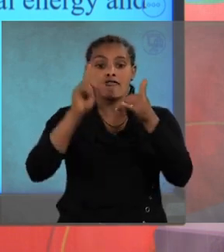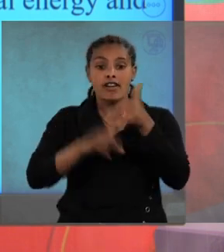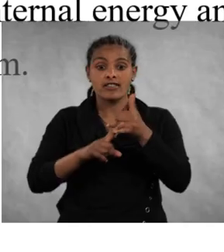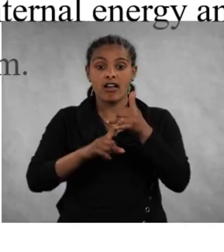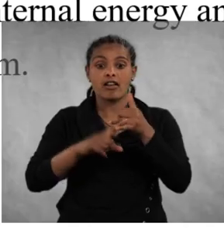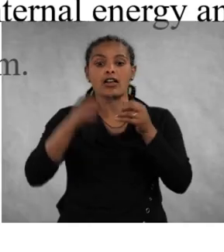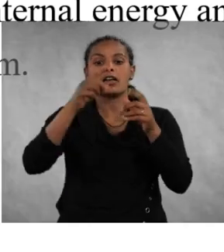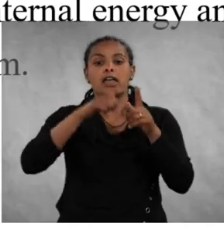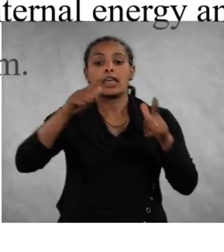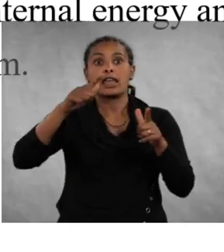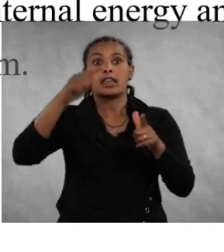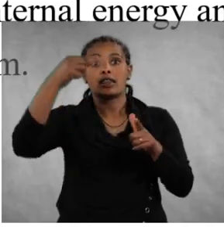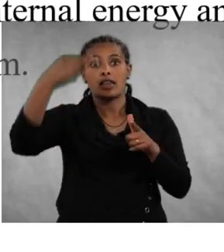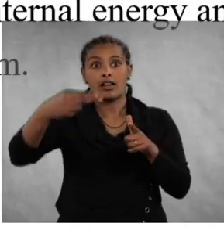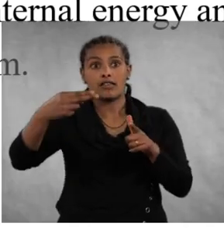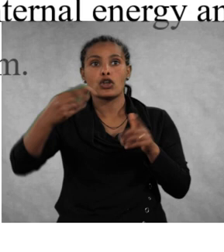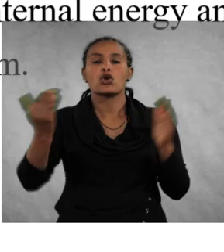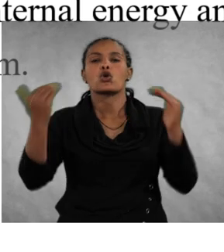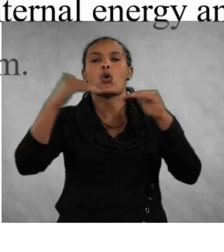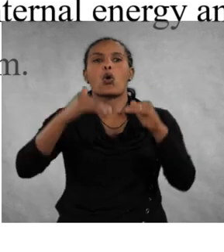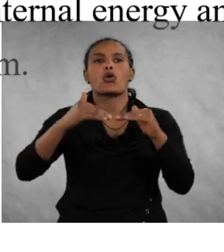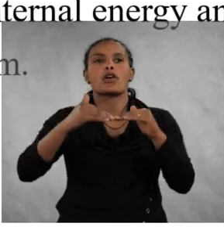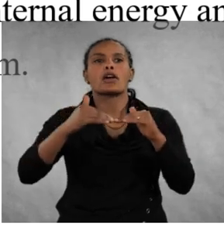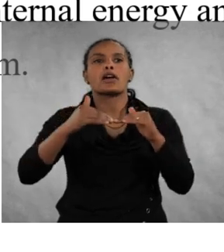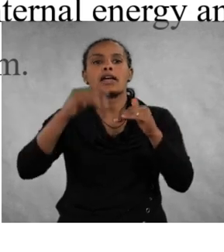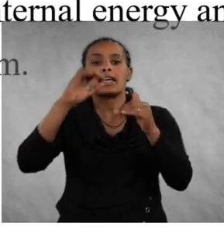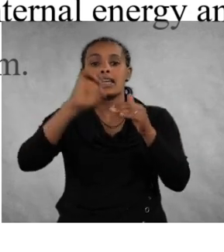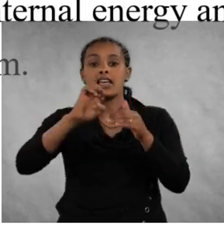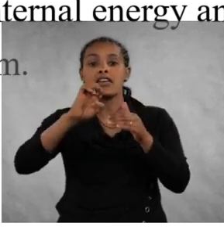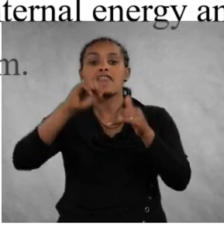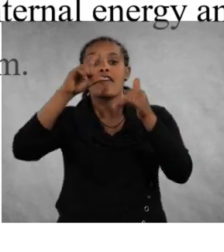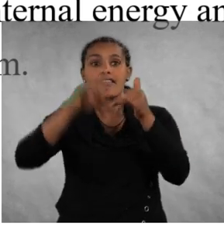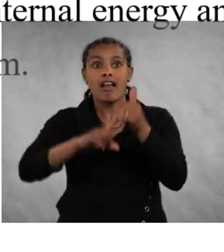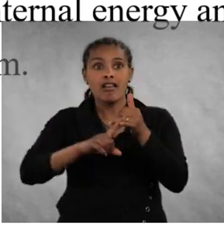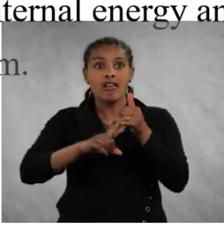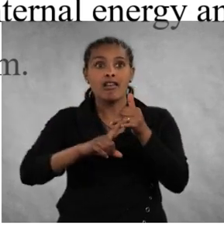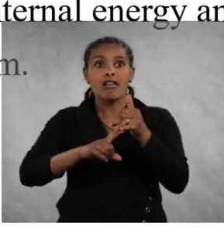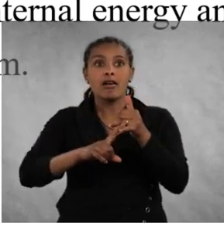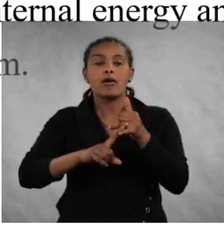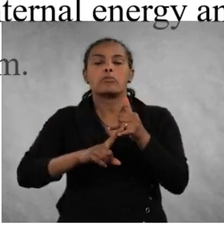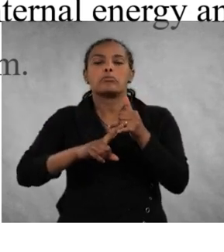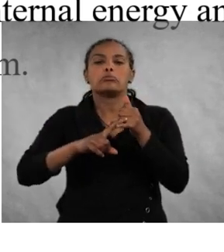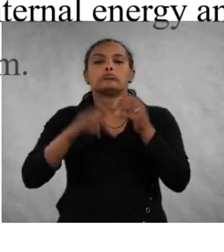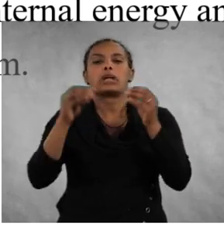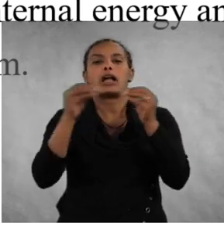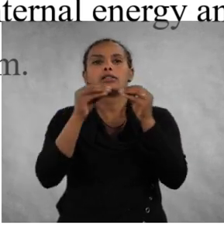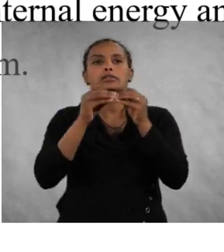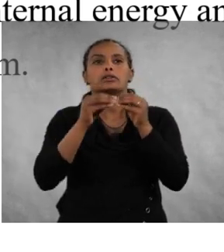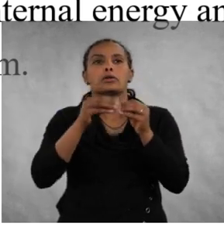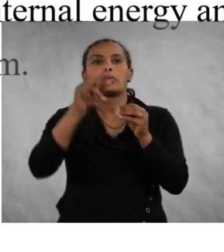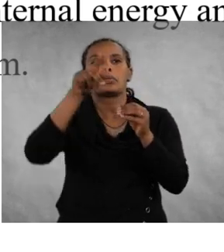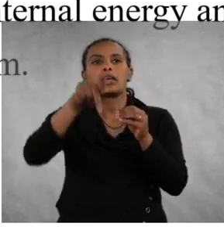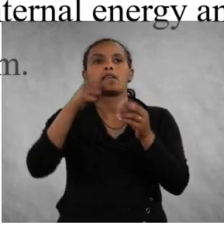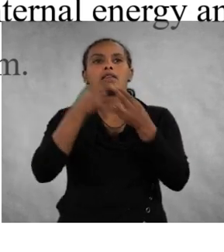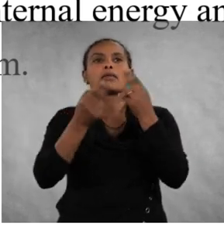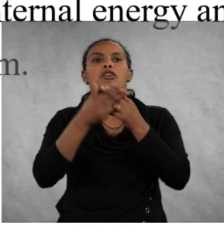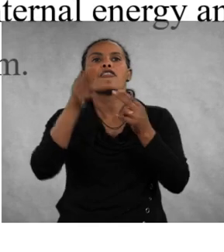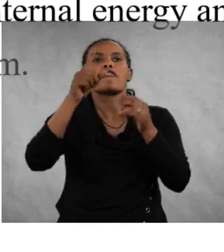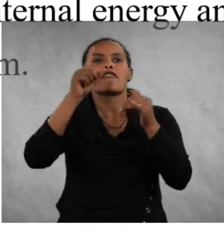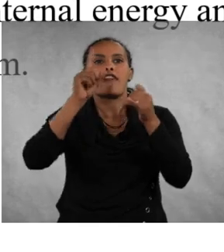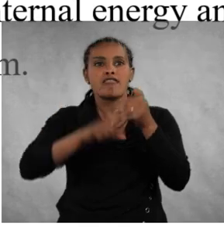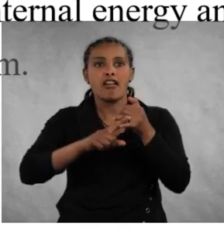enthalpy H final equal E final plus pressure is constant P times